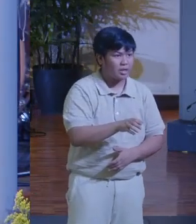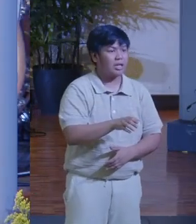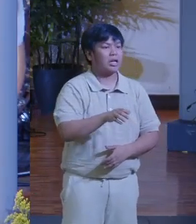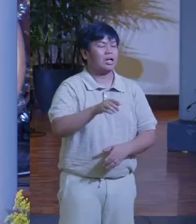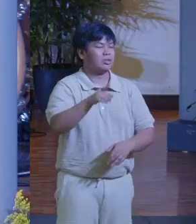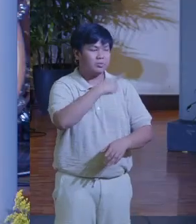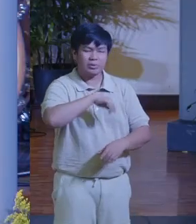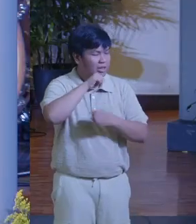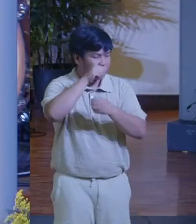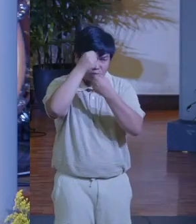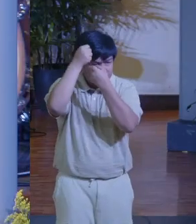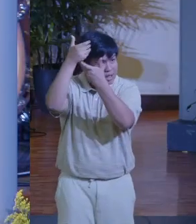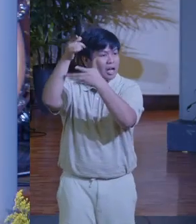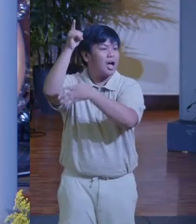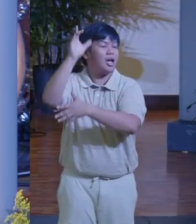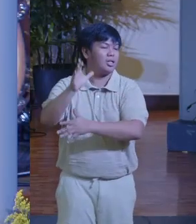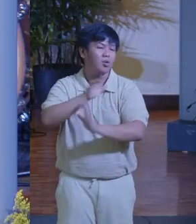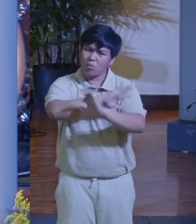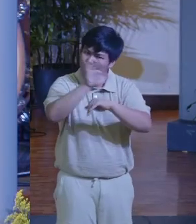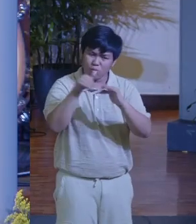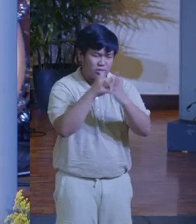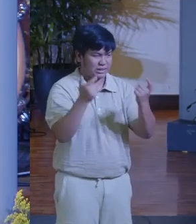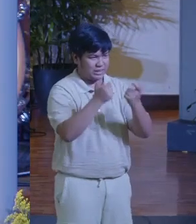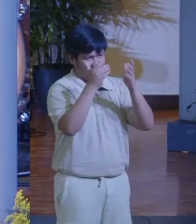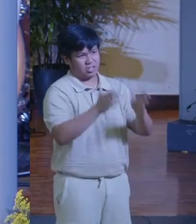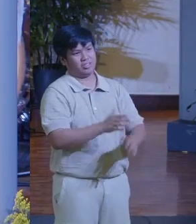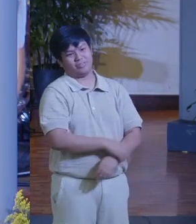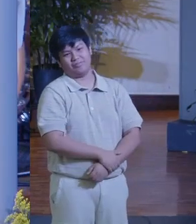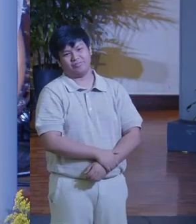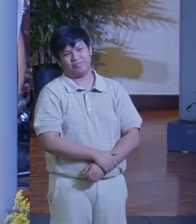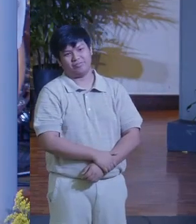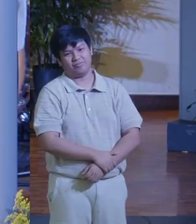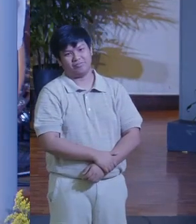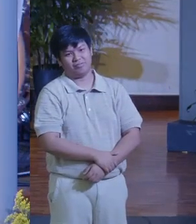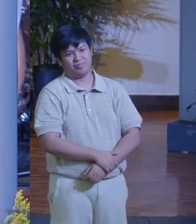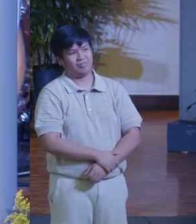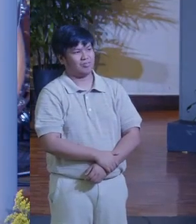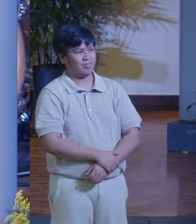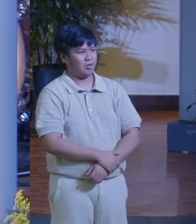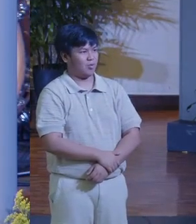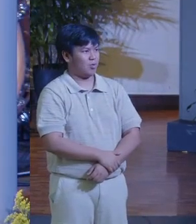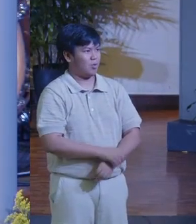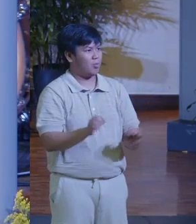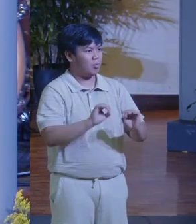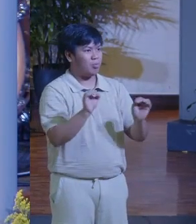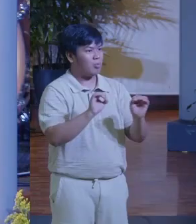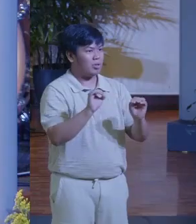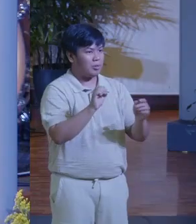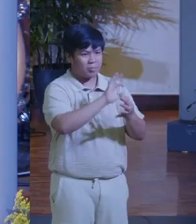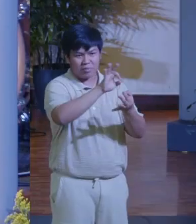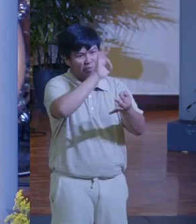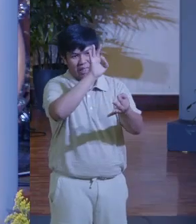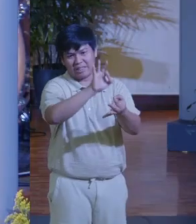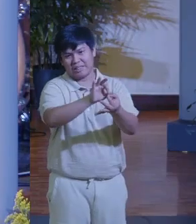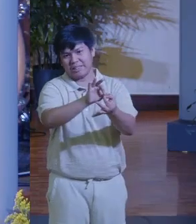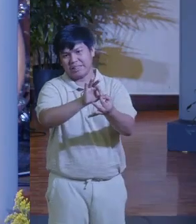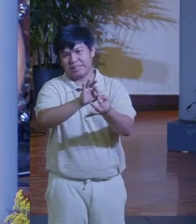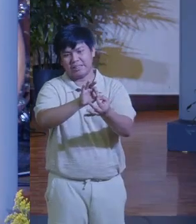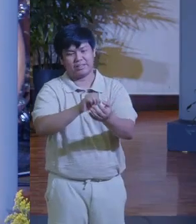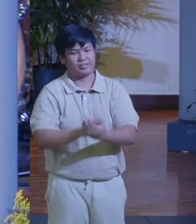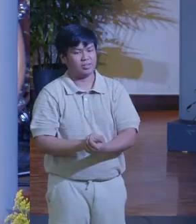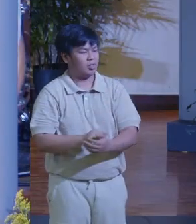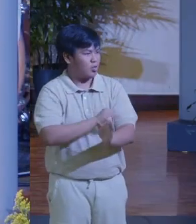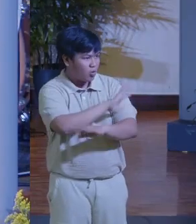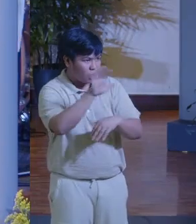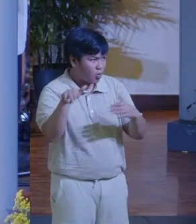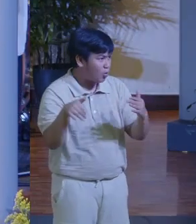lahat tayo ay makasalanan. Yung po ang sinasabi niya sa Ephesians 2:3. Among all, we all